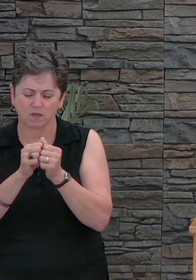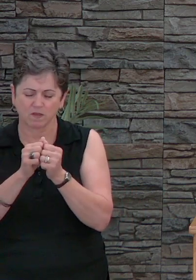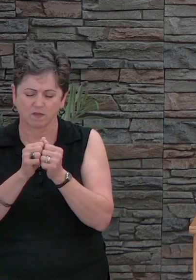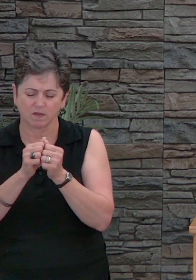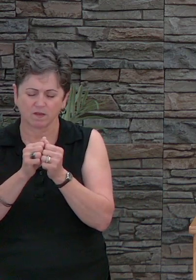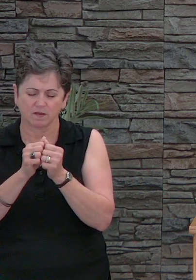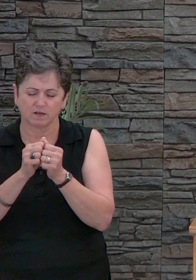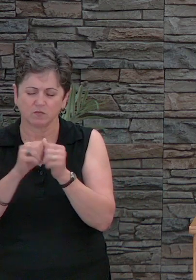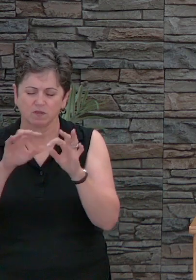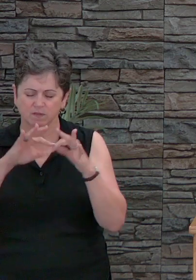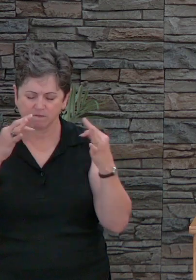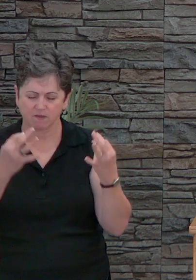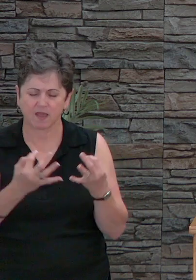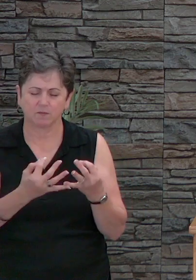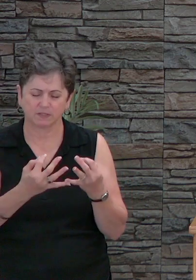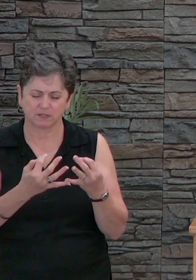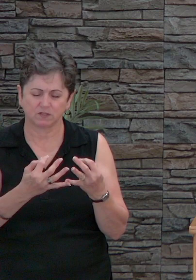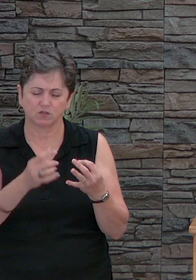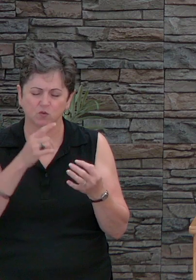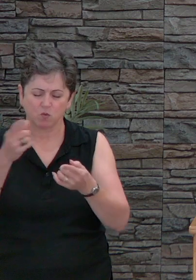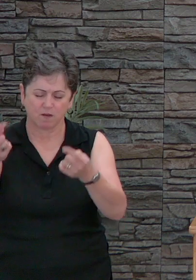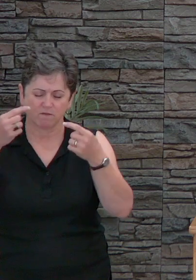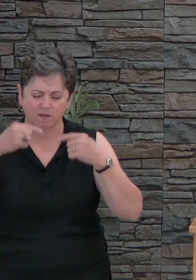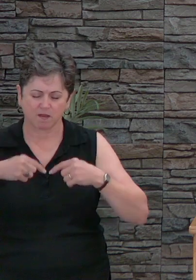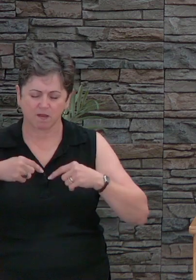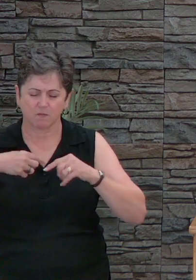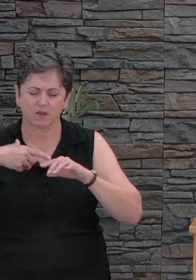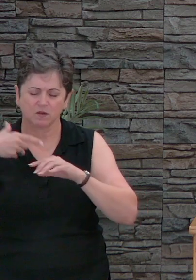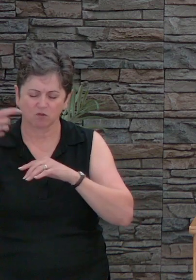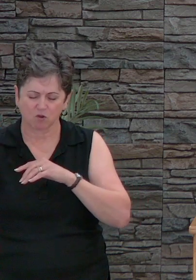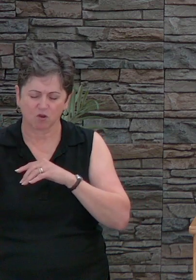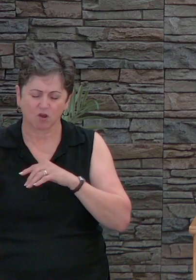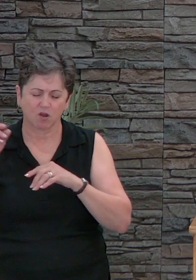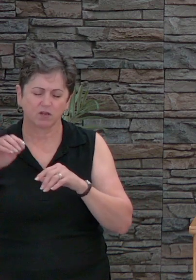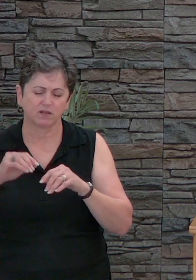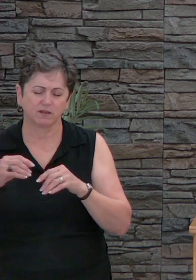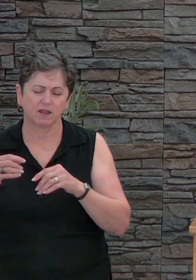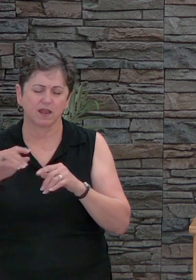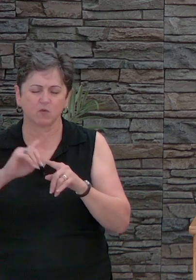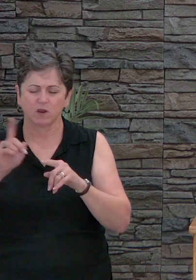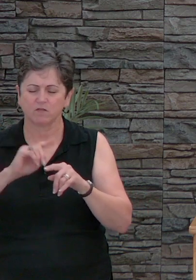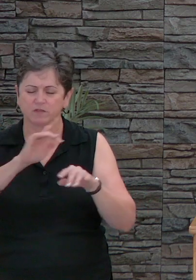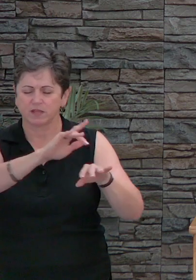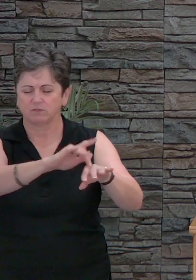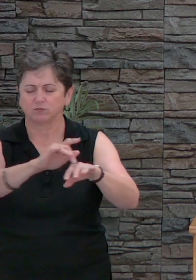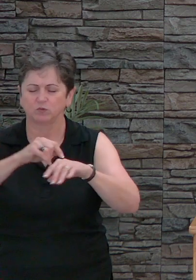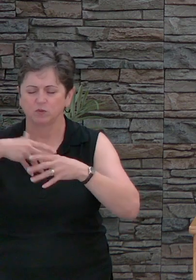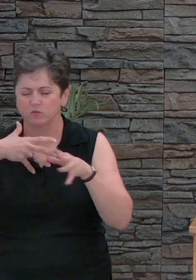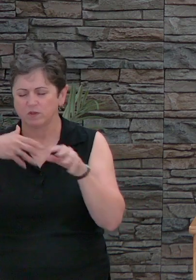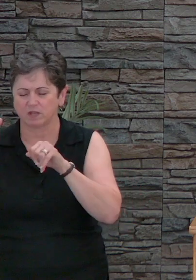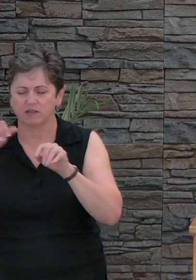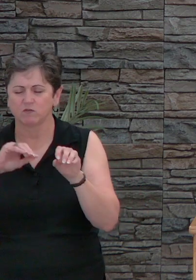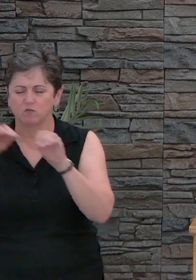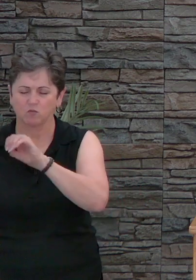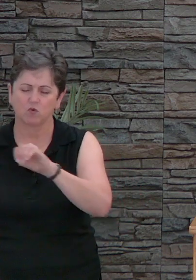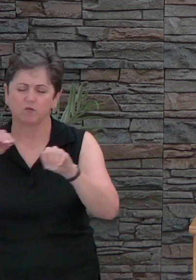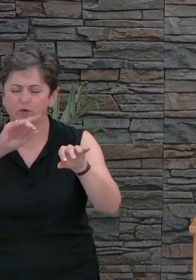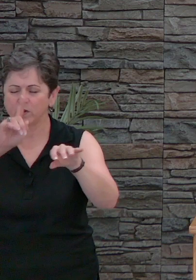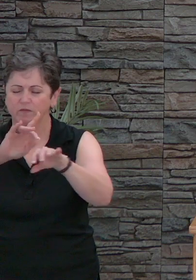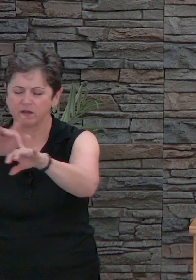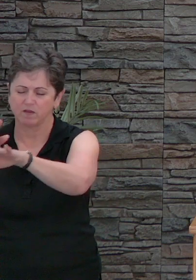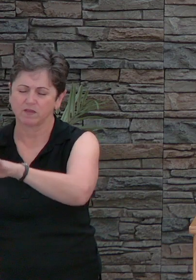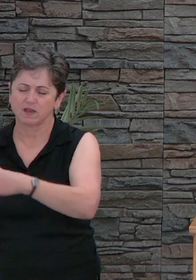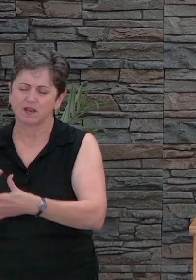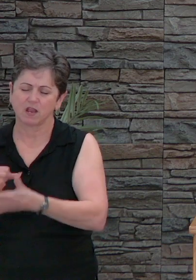Lord God, with the families that have come and have gone, and wherever they go, Lord God, that you'll help us to be not